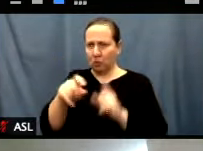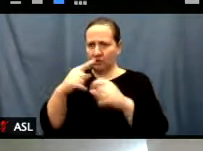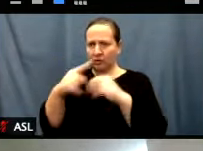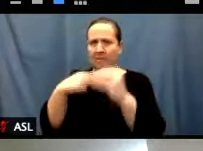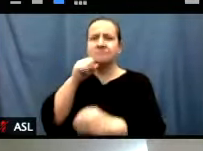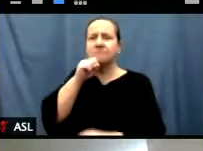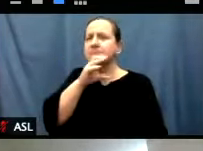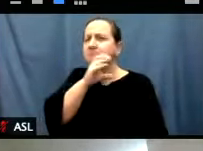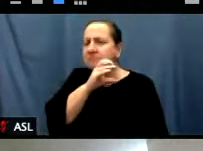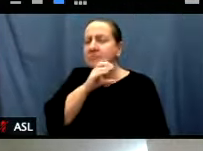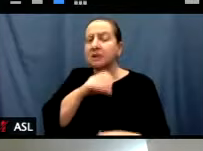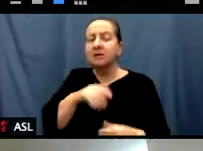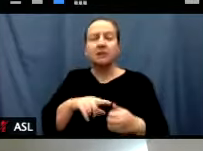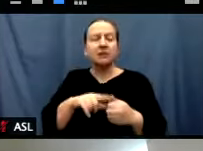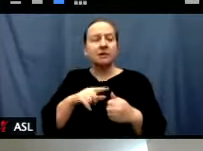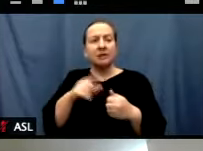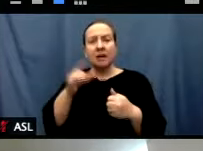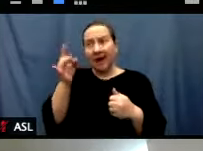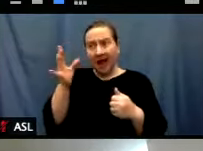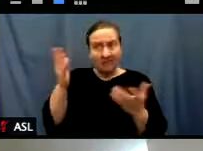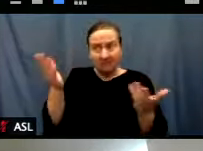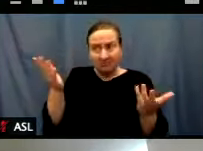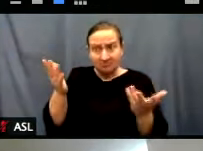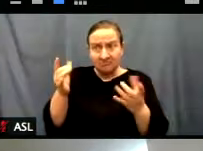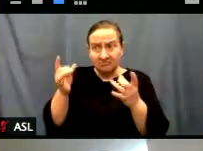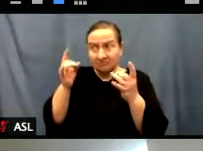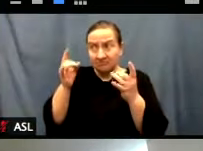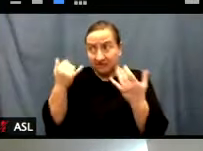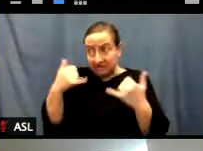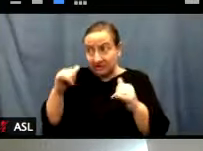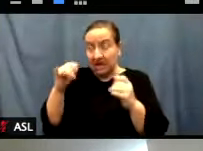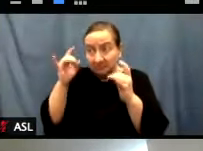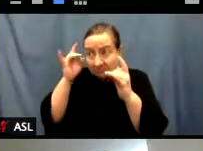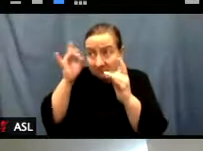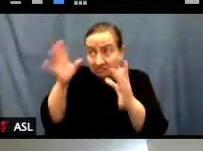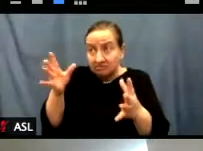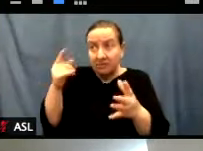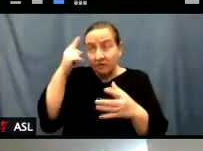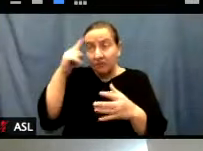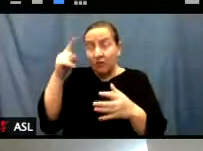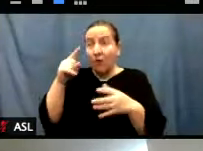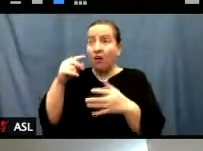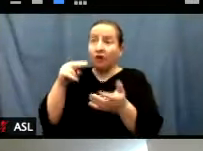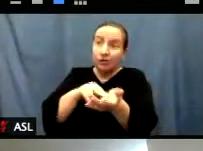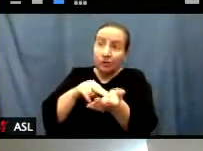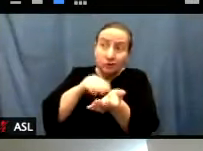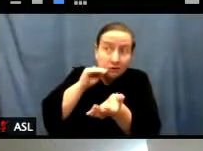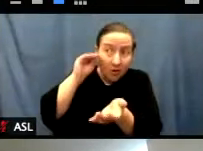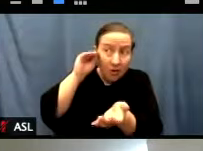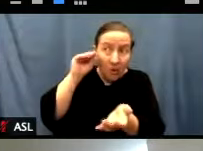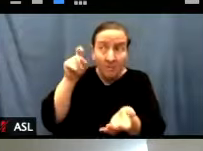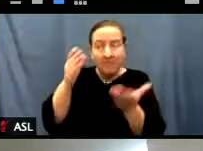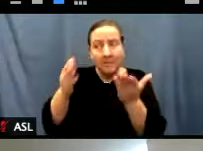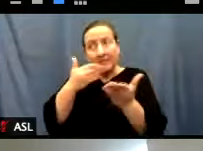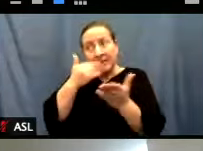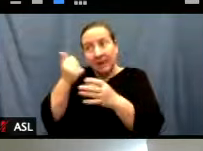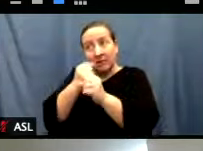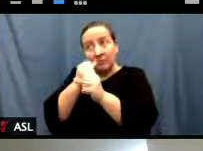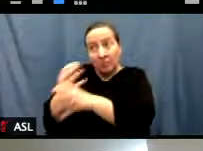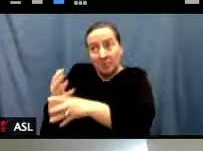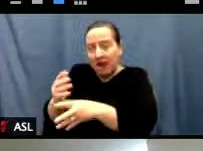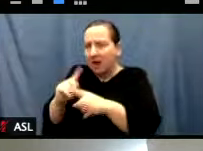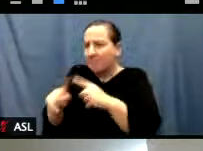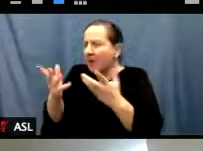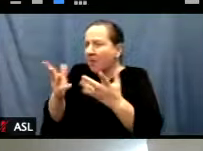one, how grim is the outlook this time around for nursing homes? They're probably better prepared, but still, what is